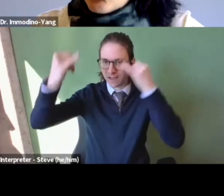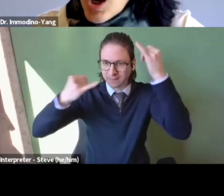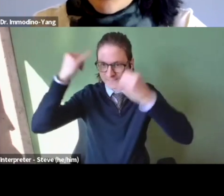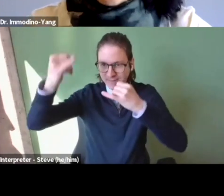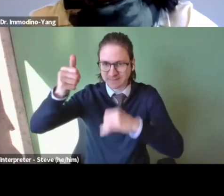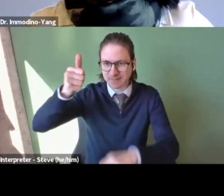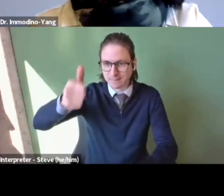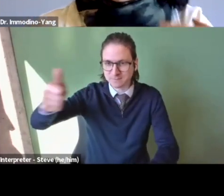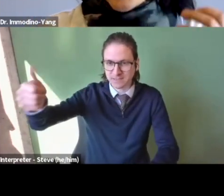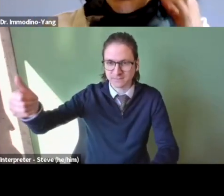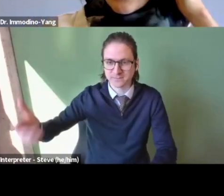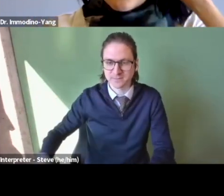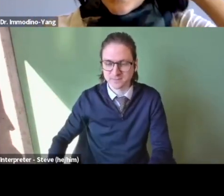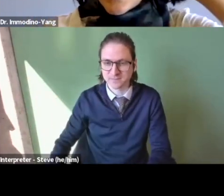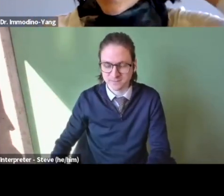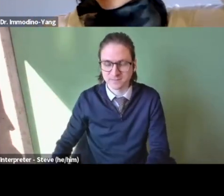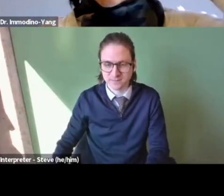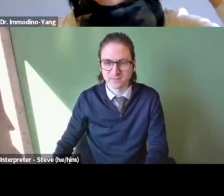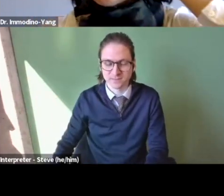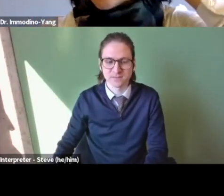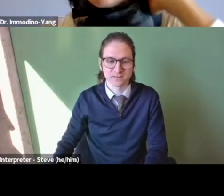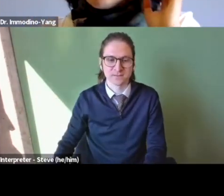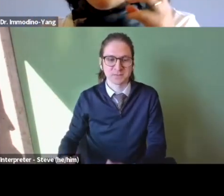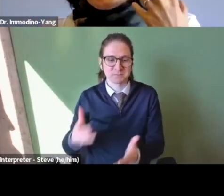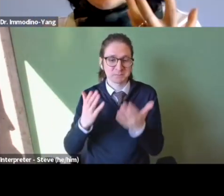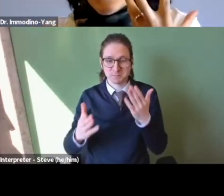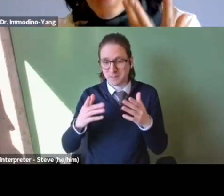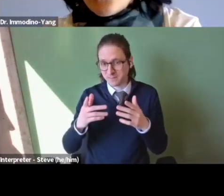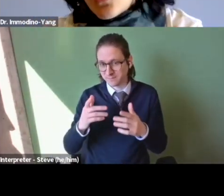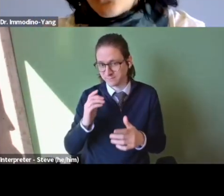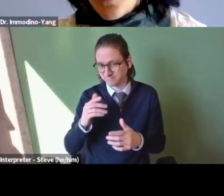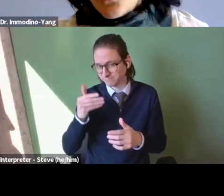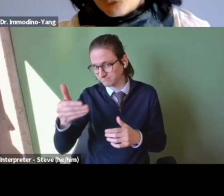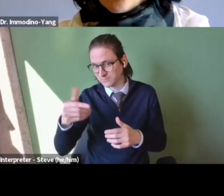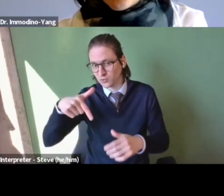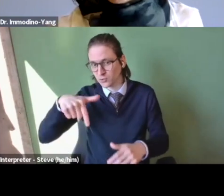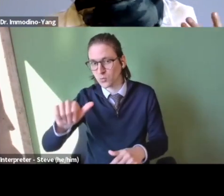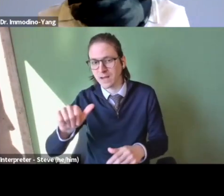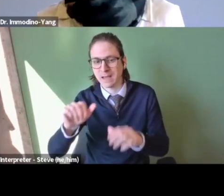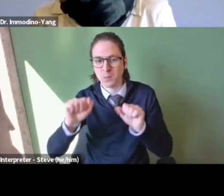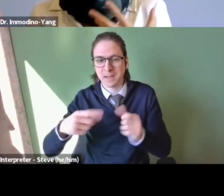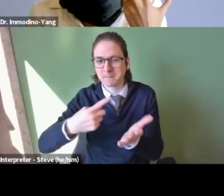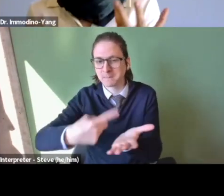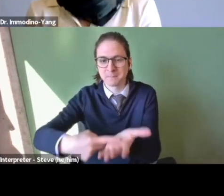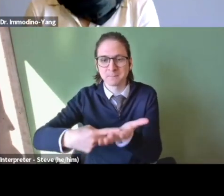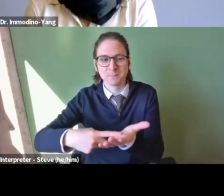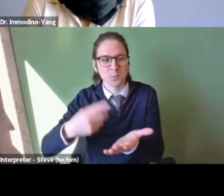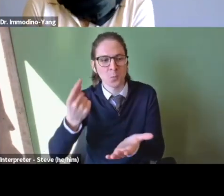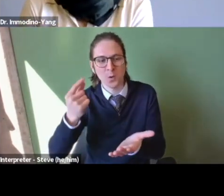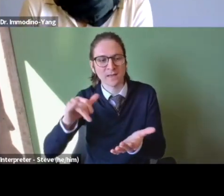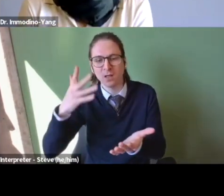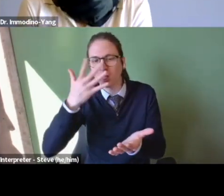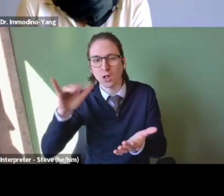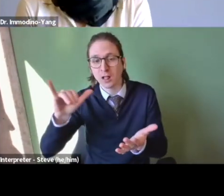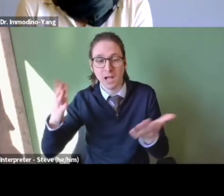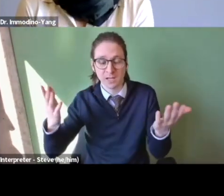So we can talk about in the Q&A what that actually can look like. But what we need to ask ourselves as we design curriculum and learning opportunities